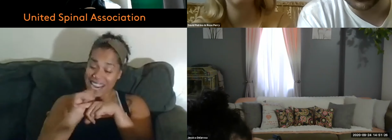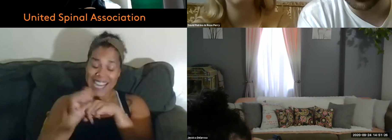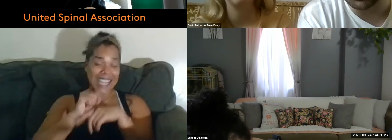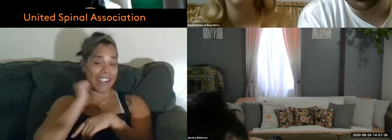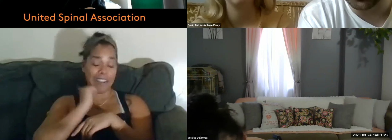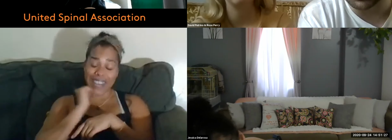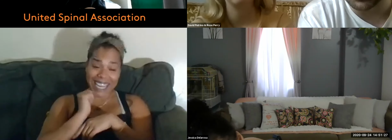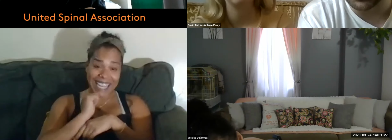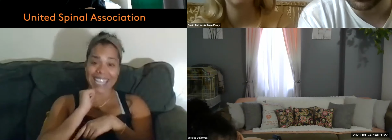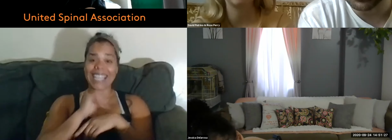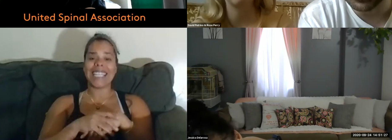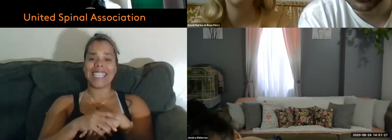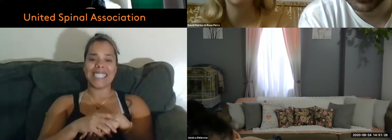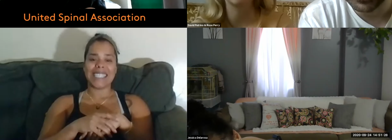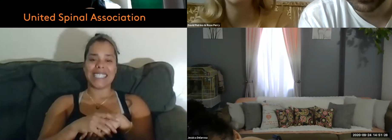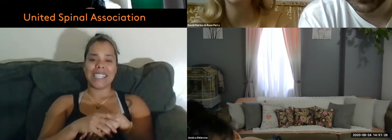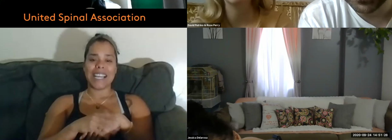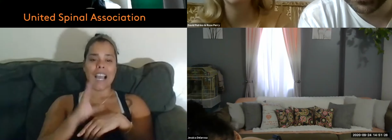Yeah, I'll quickly.